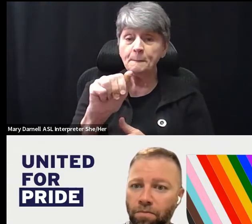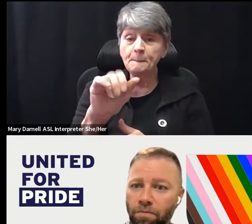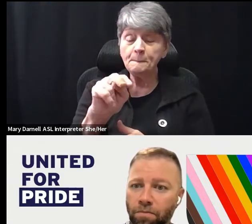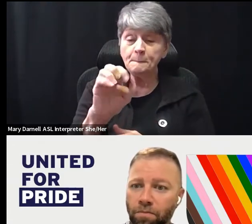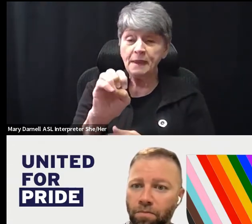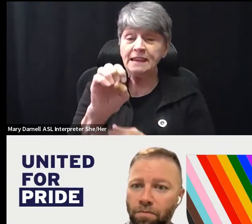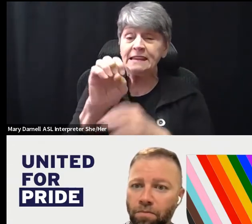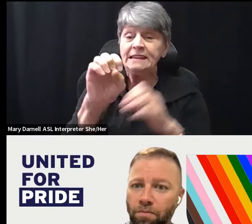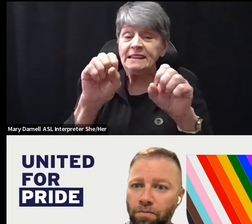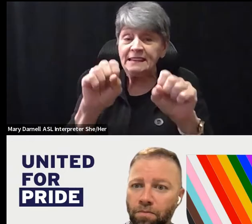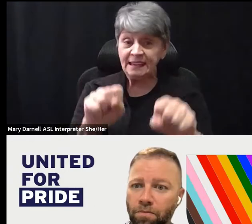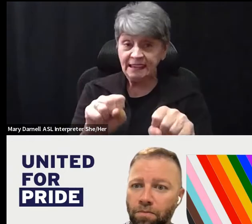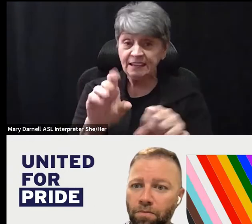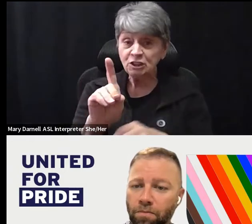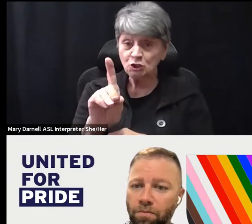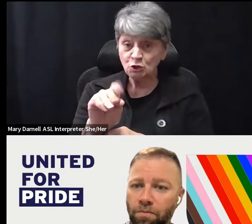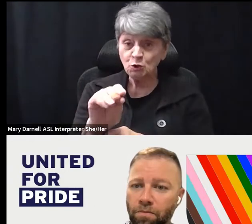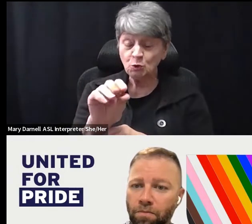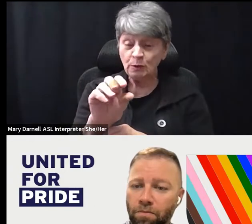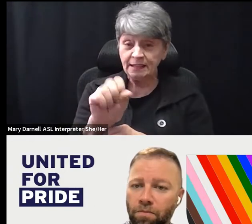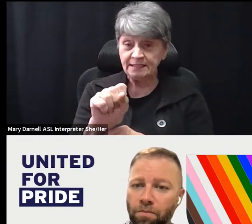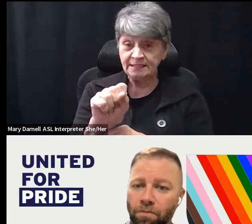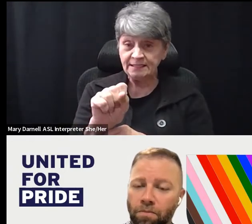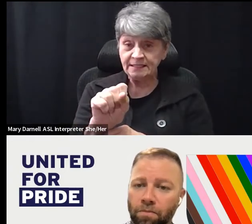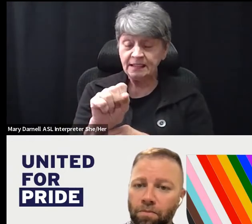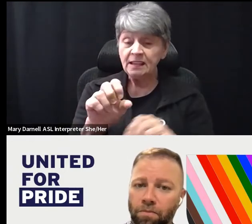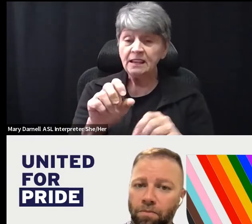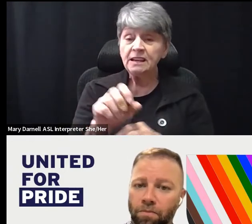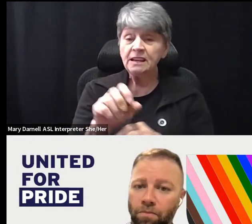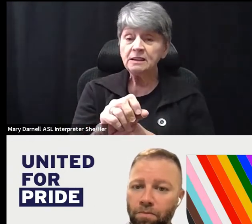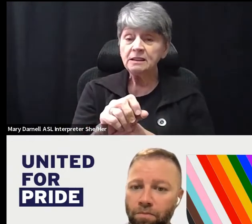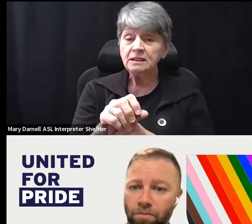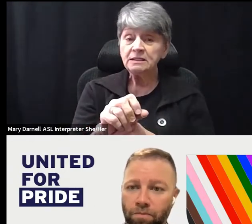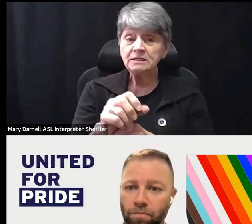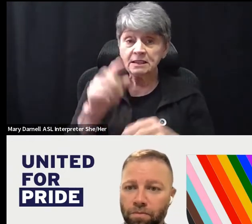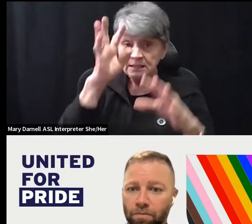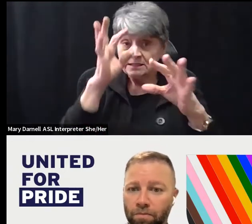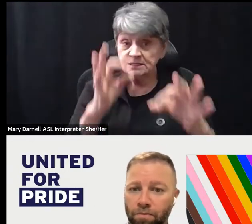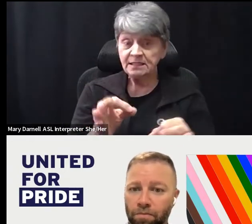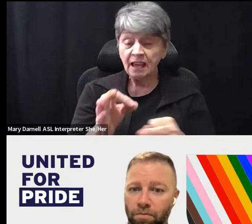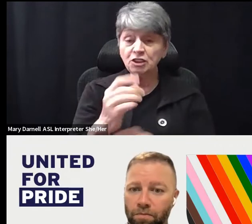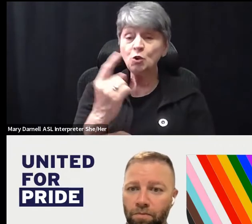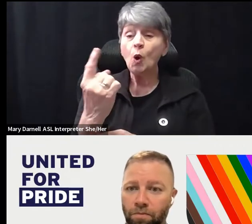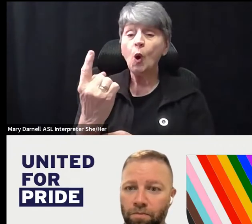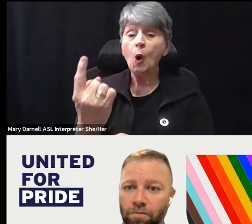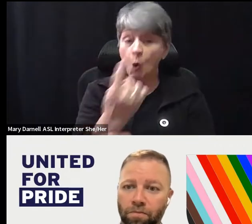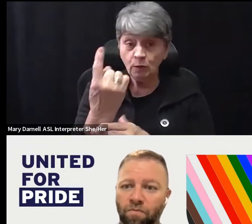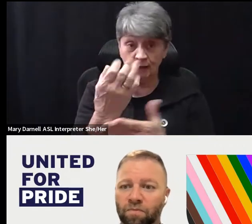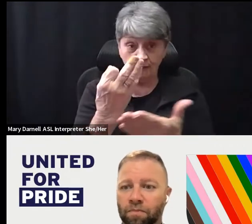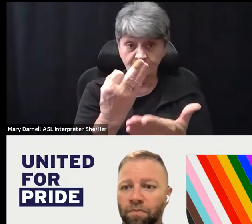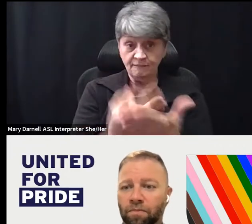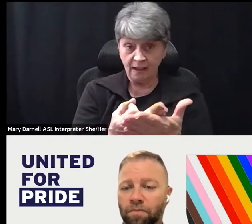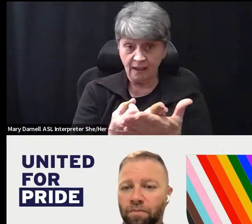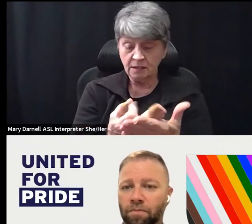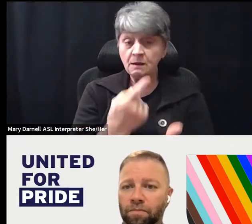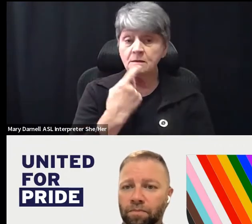Roberts set out explicitly, is, you know, they could just decide to fund public schools only. And